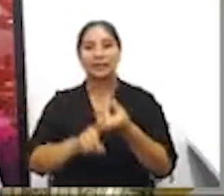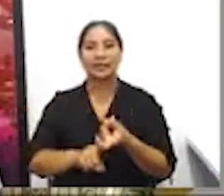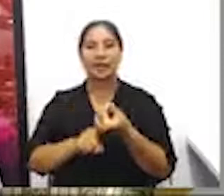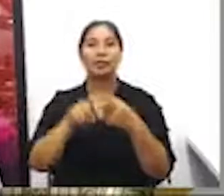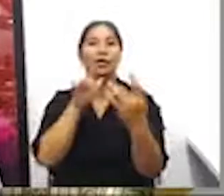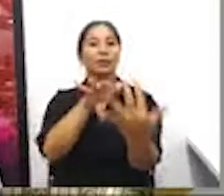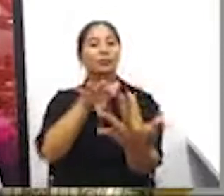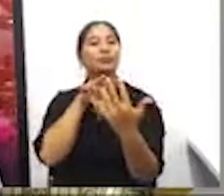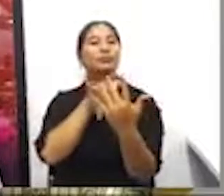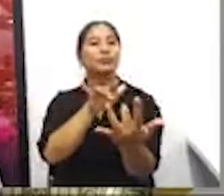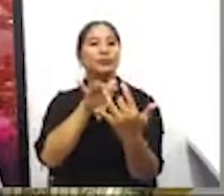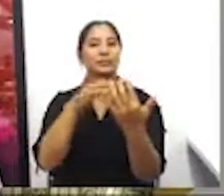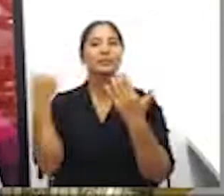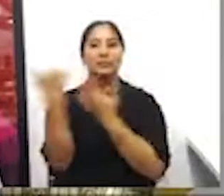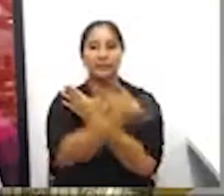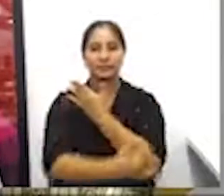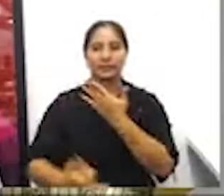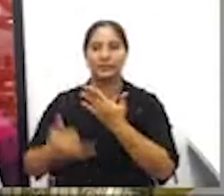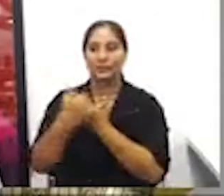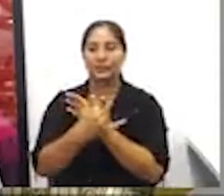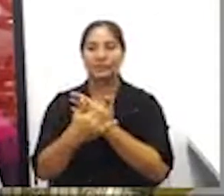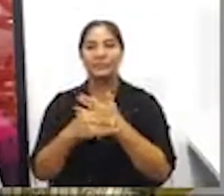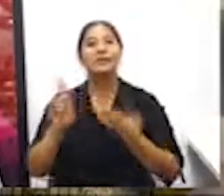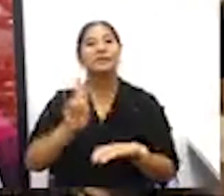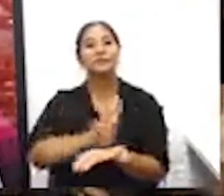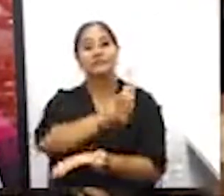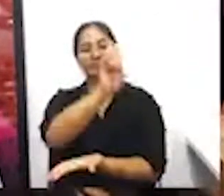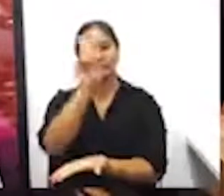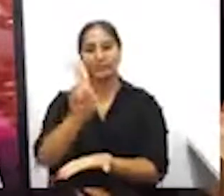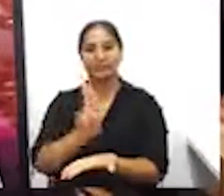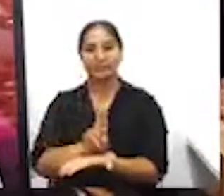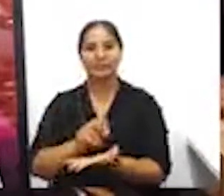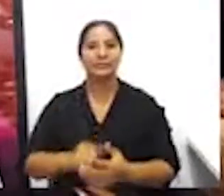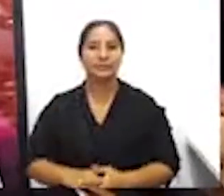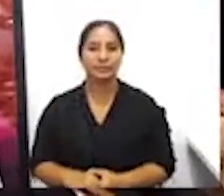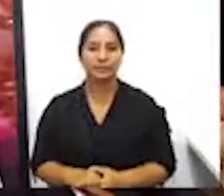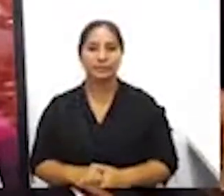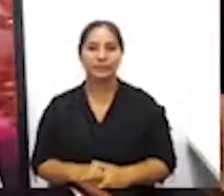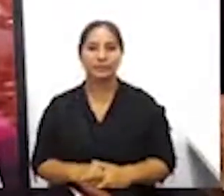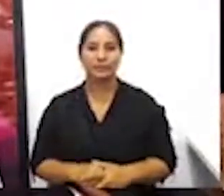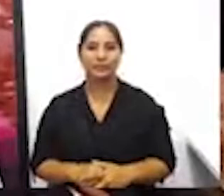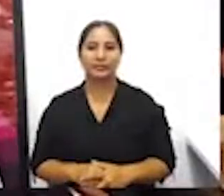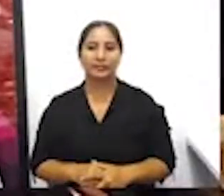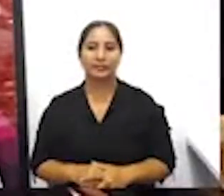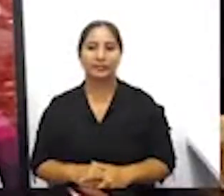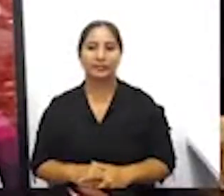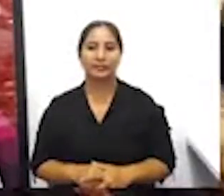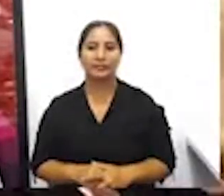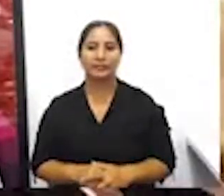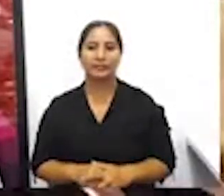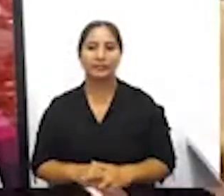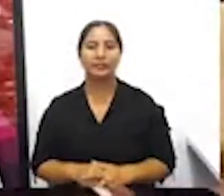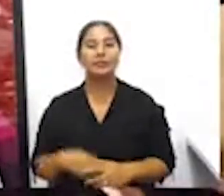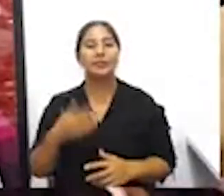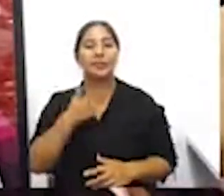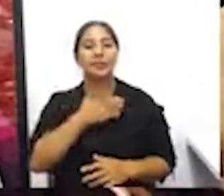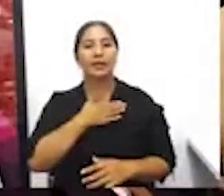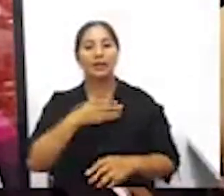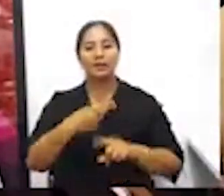the National University of Laos. And I have just been back from the United States like 3 weeks